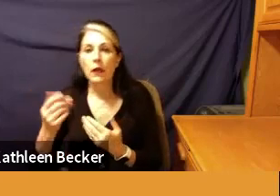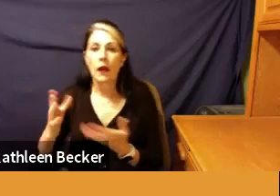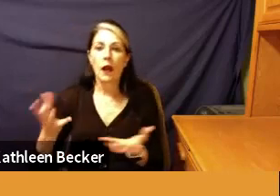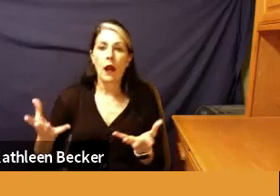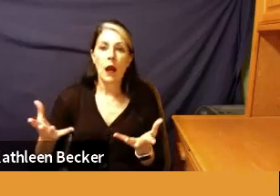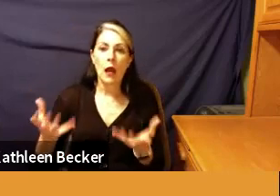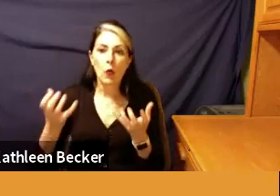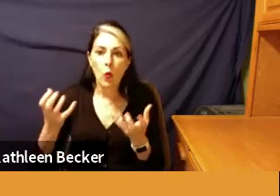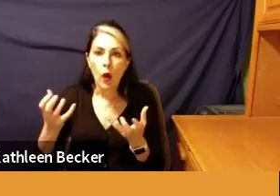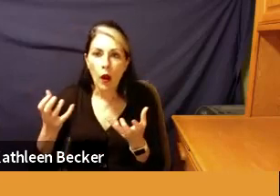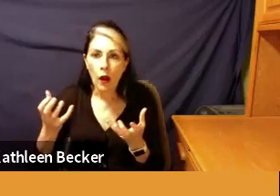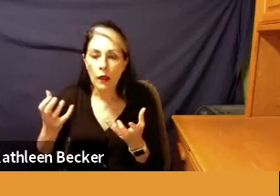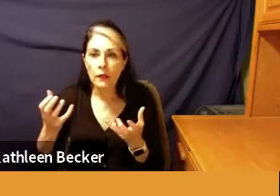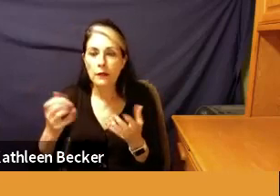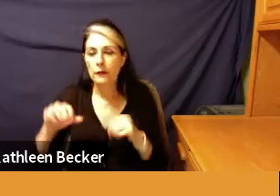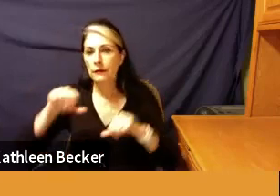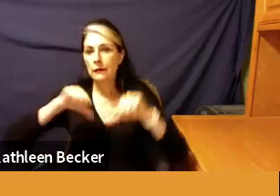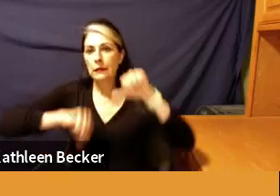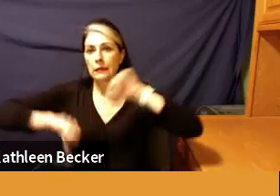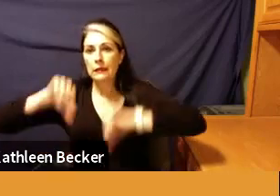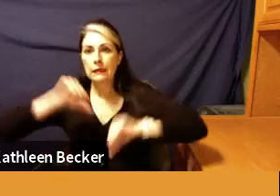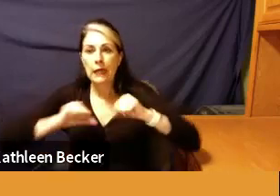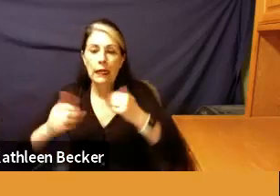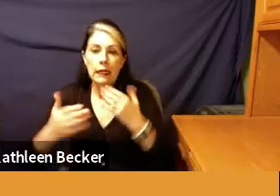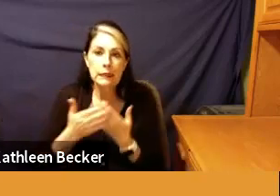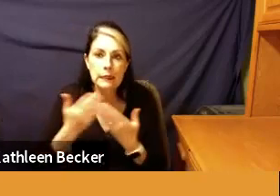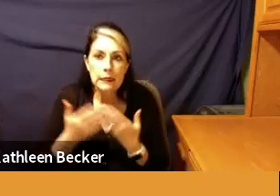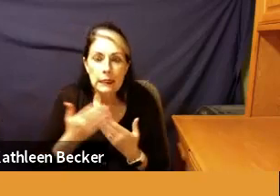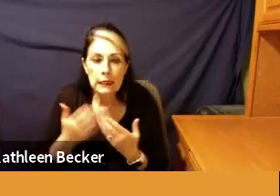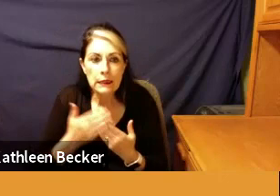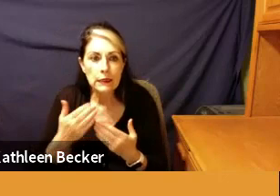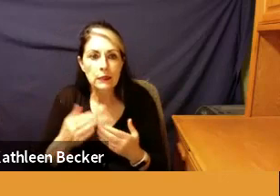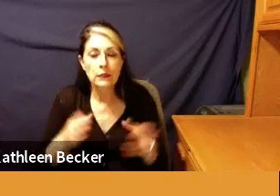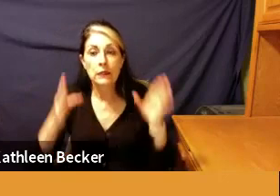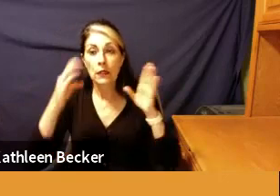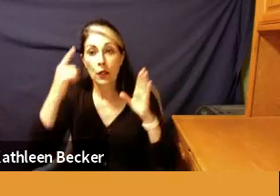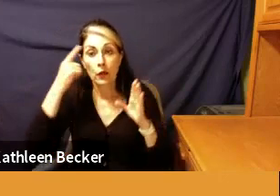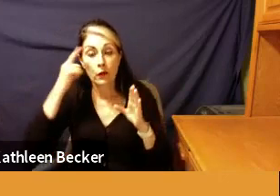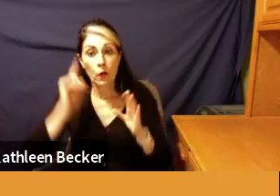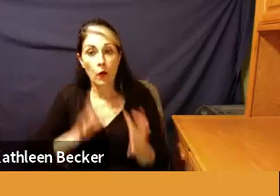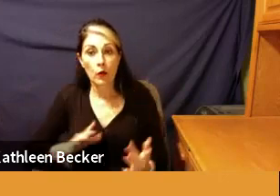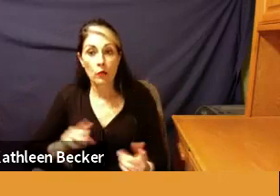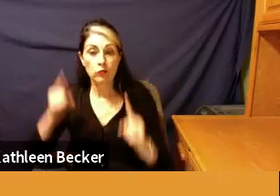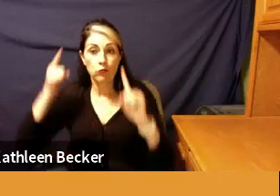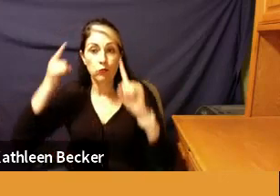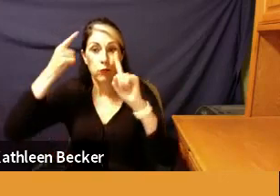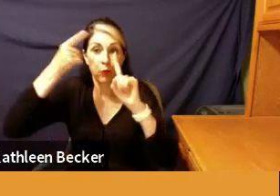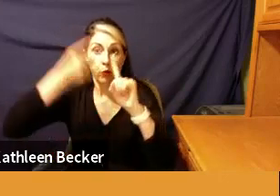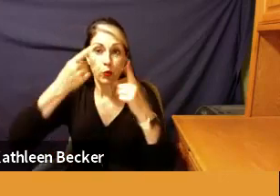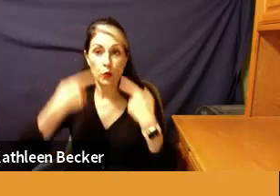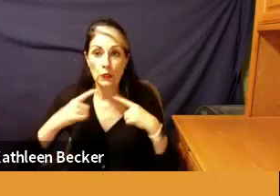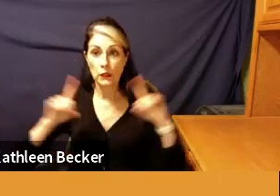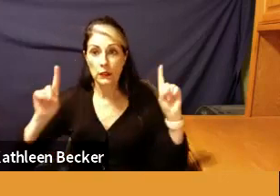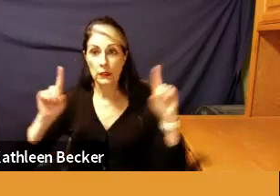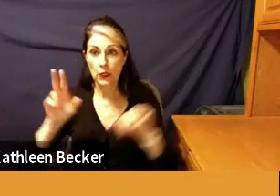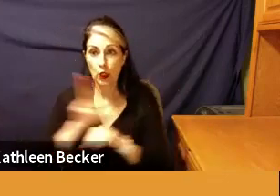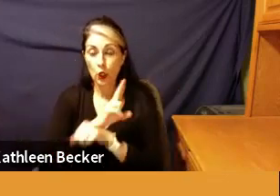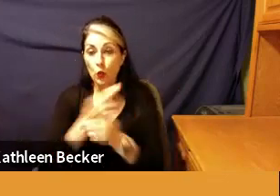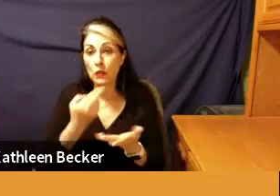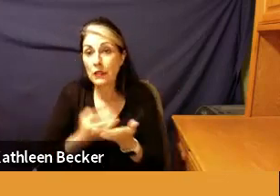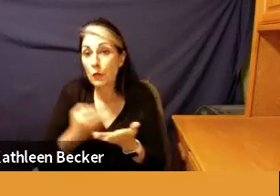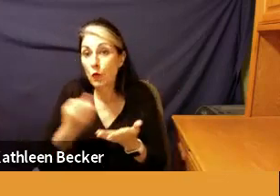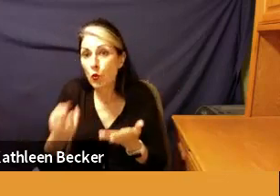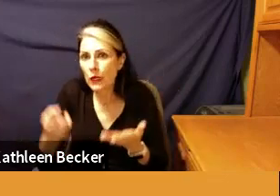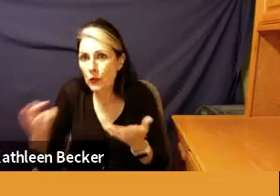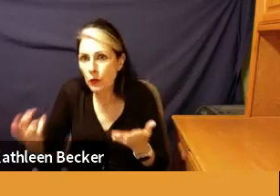I want science to be a little bit easier for me. And in order to reach that goal, I'm going to need to use some resources.